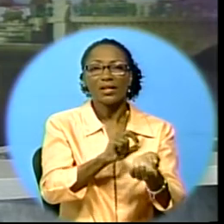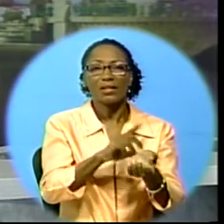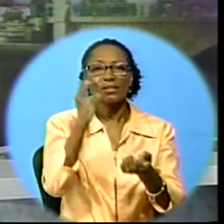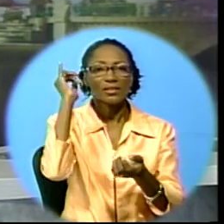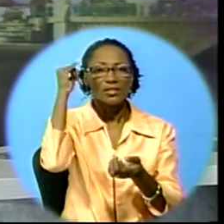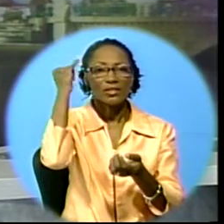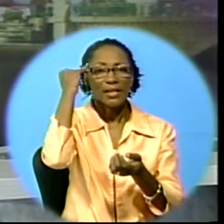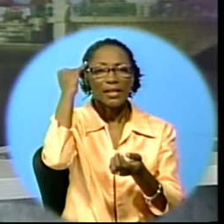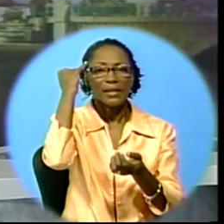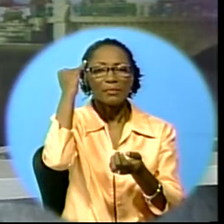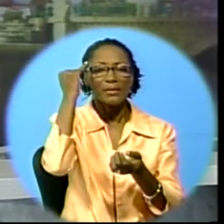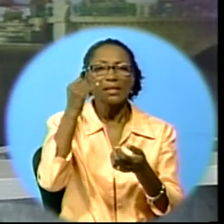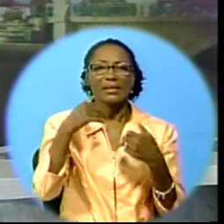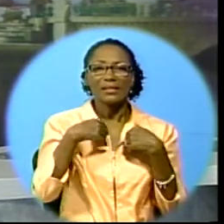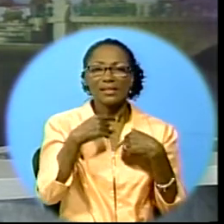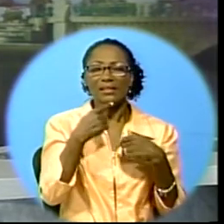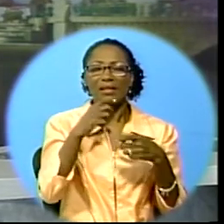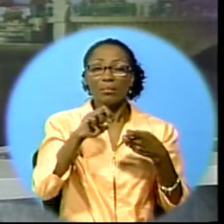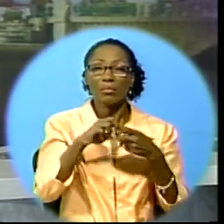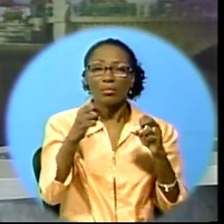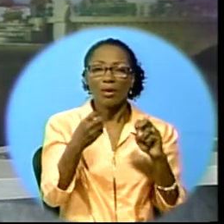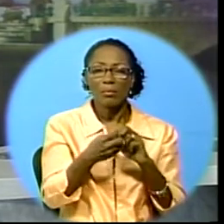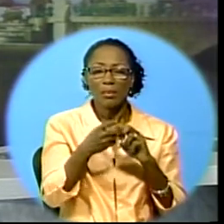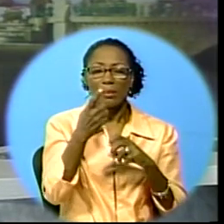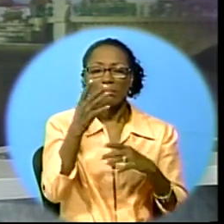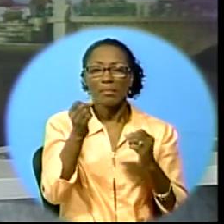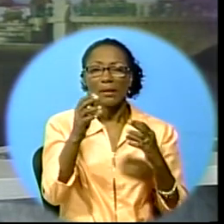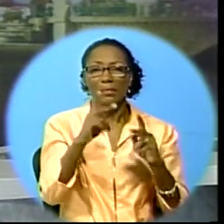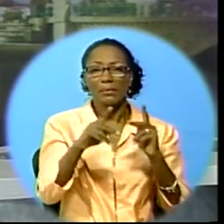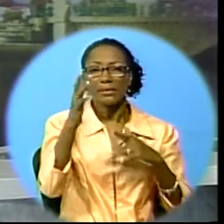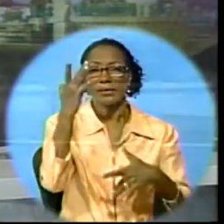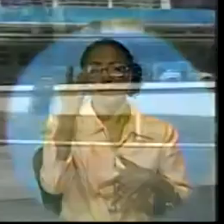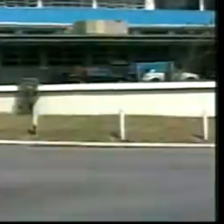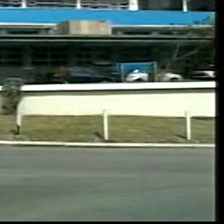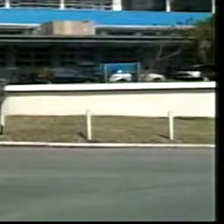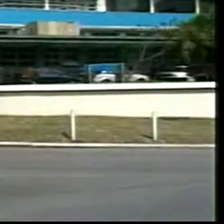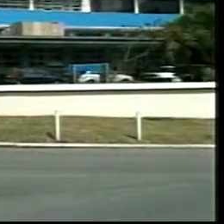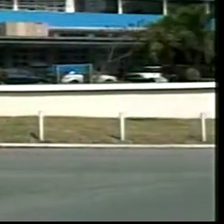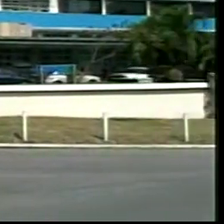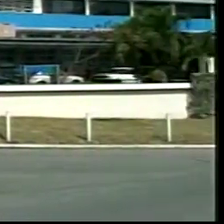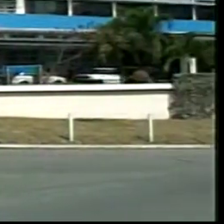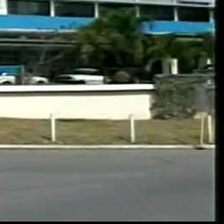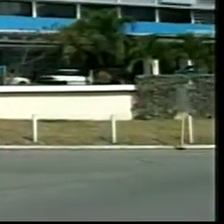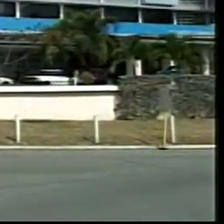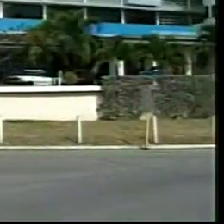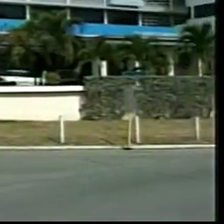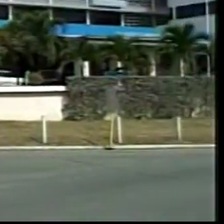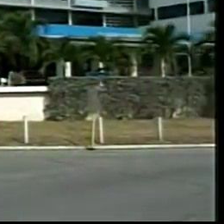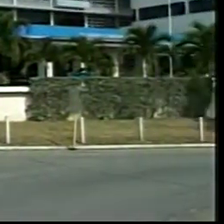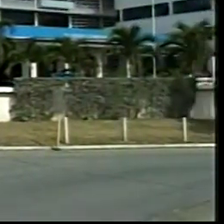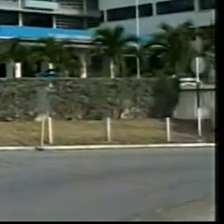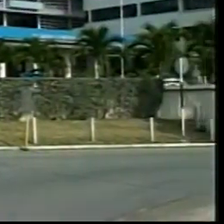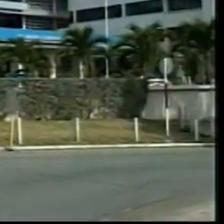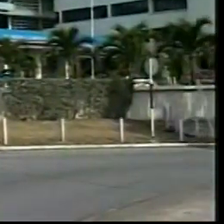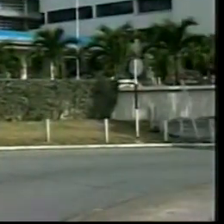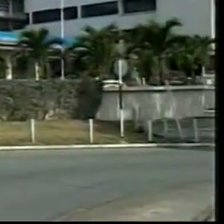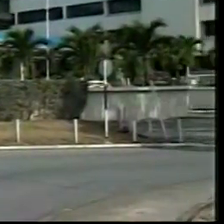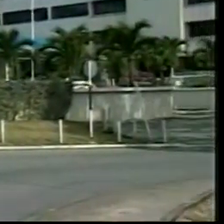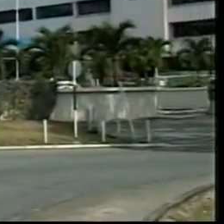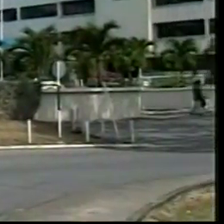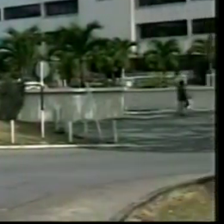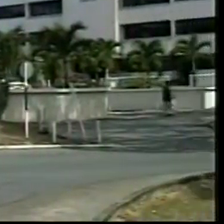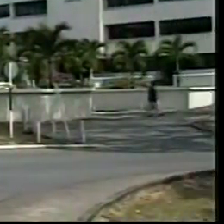threat by an increasingly unhealthy population. Speaking at the University in the Community series at the Central Bank,